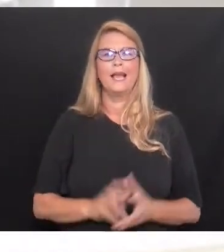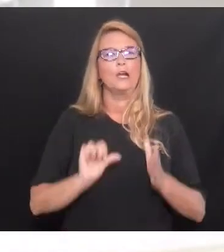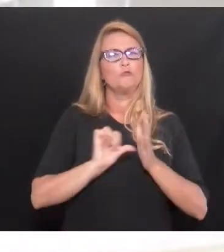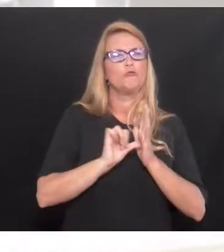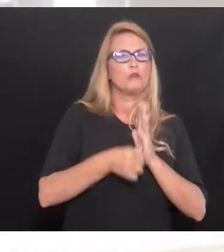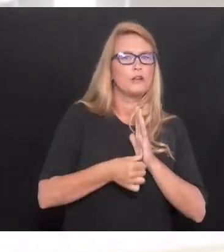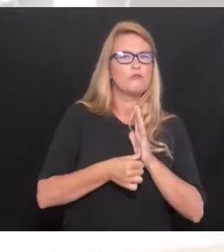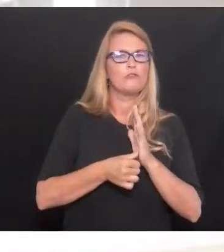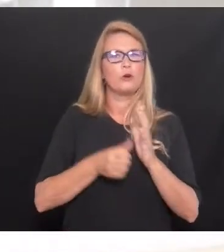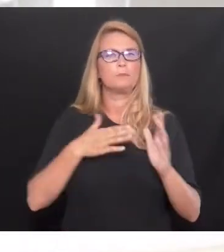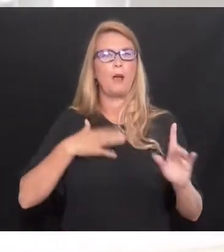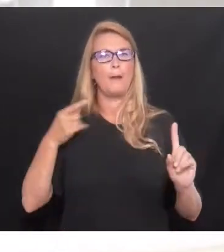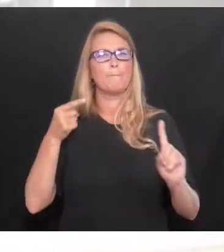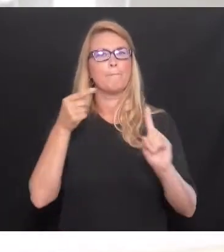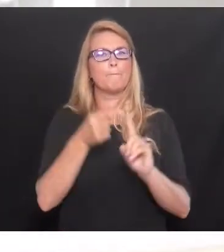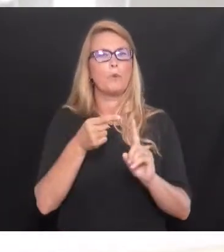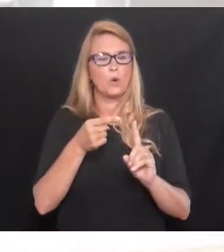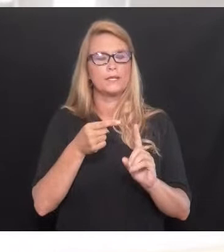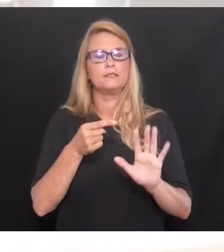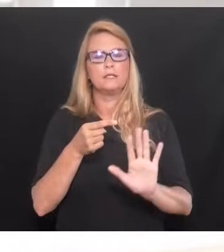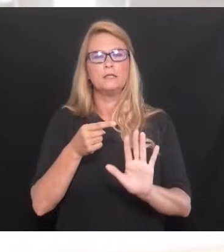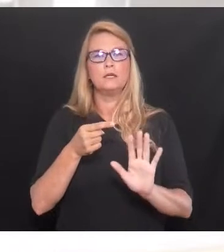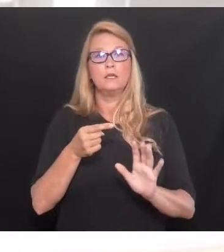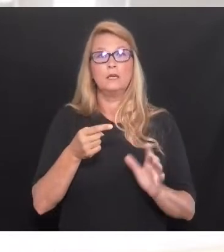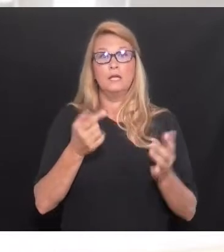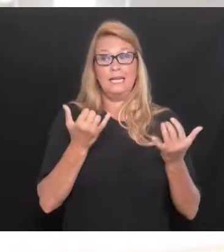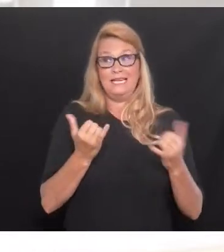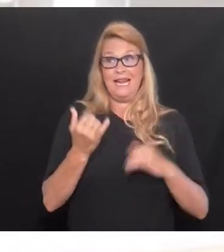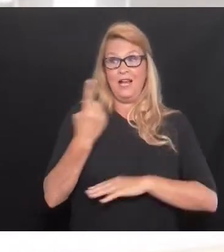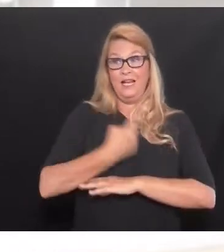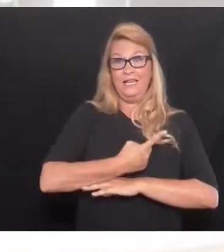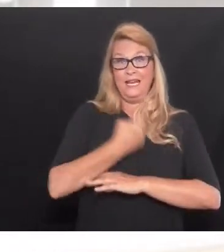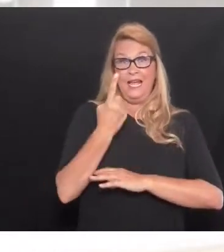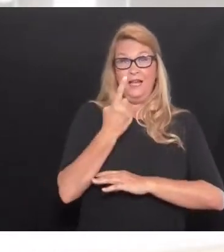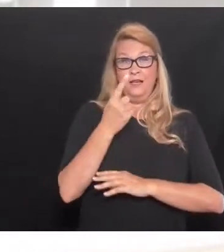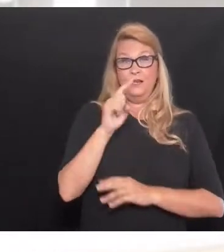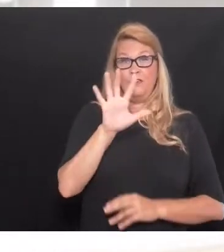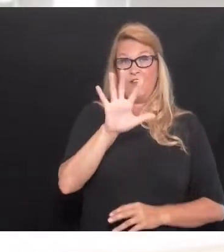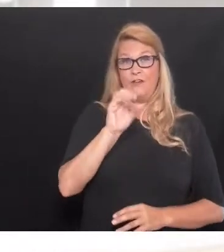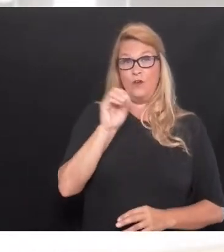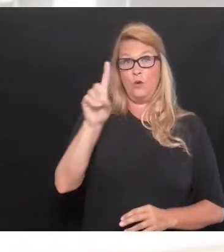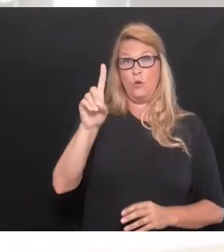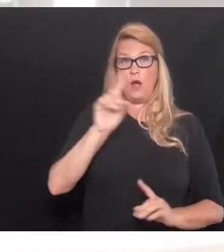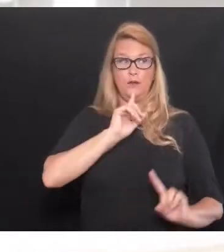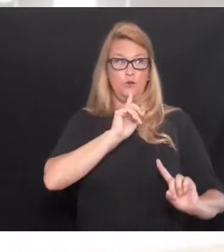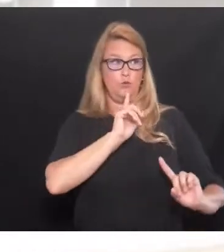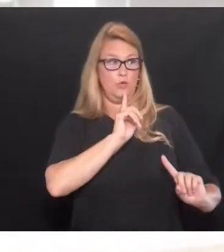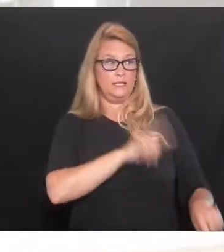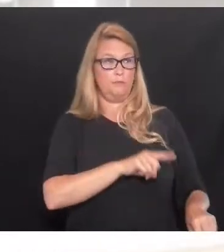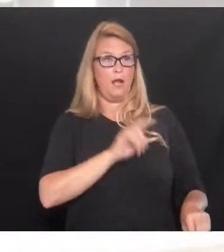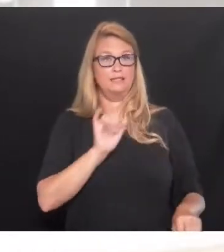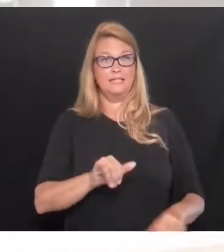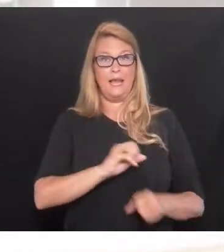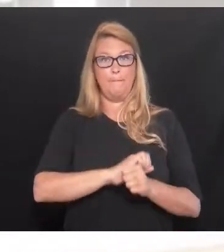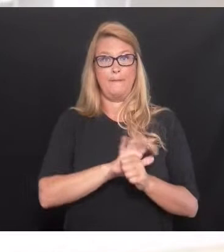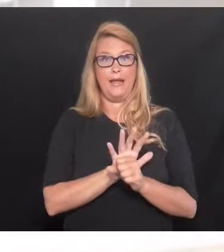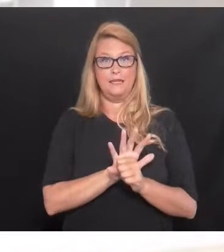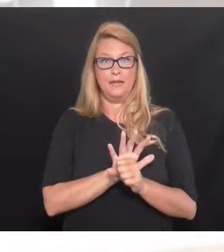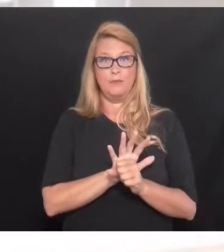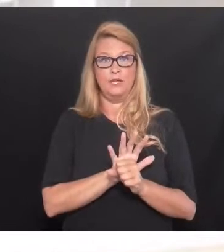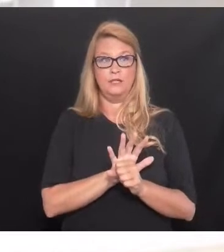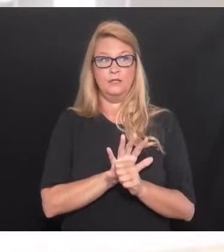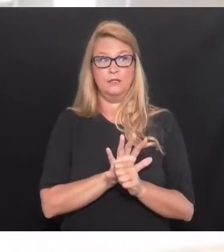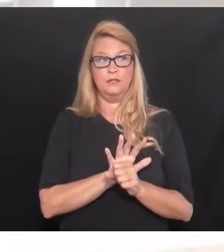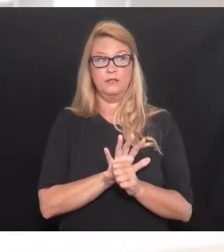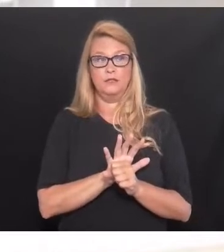a point I want to make at the end. So we're in day 501 of the response to this pandemic. If we